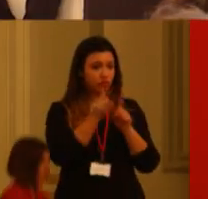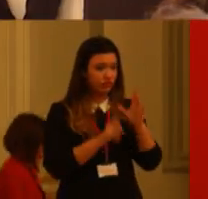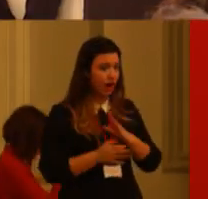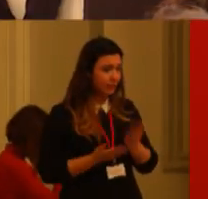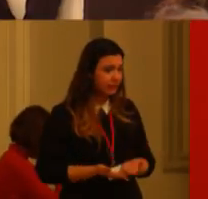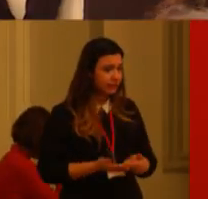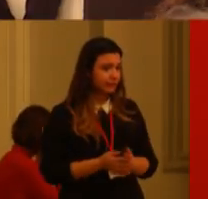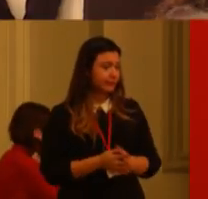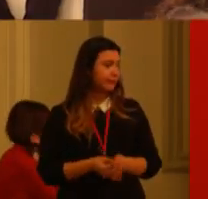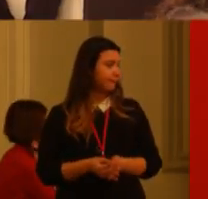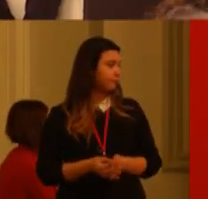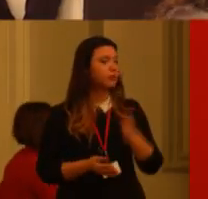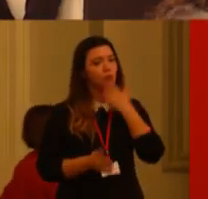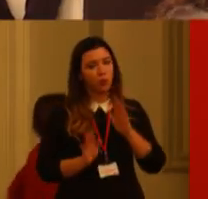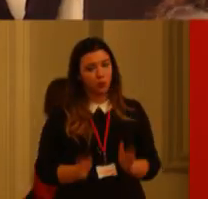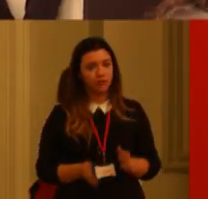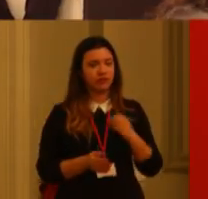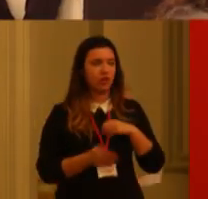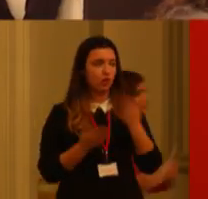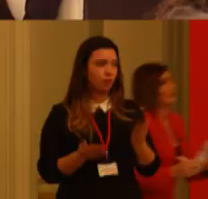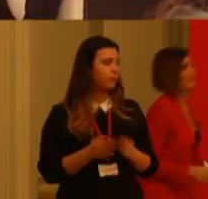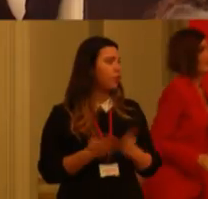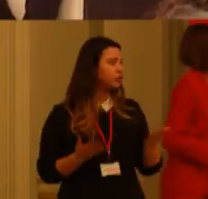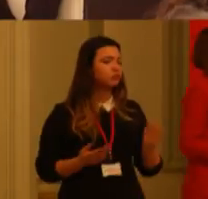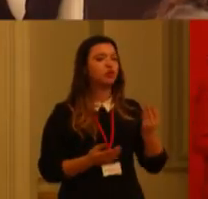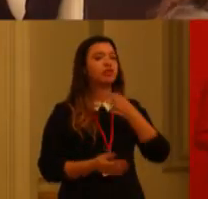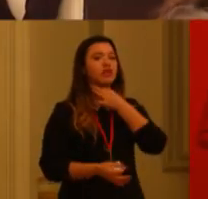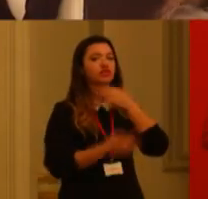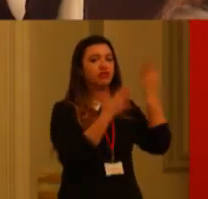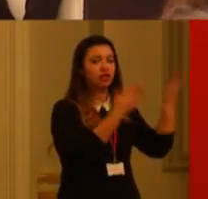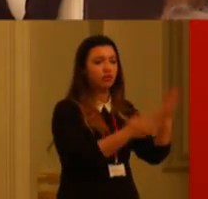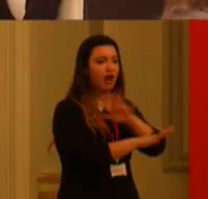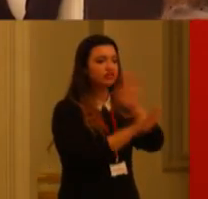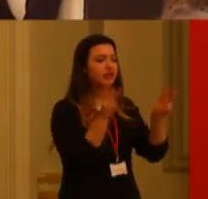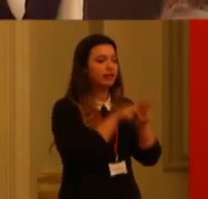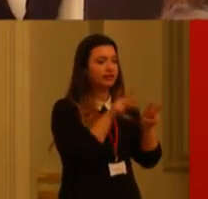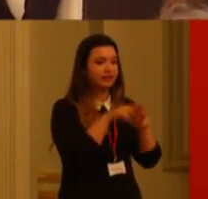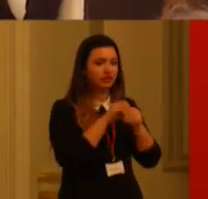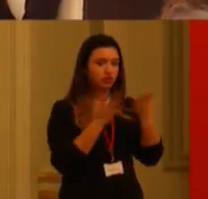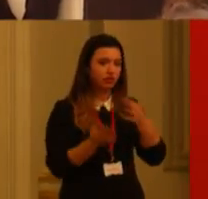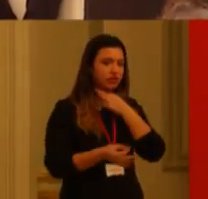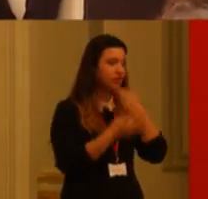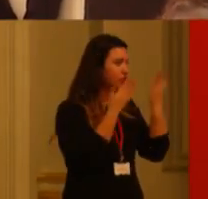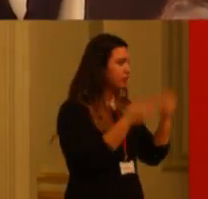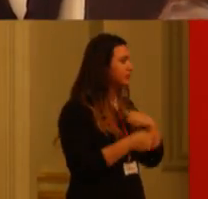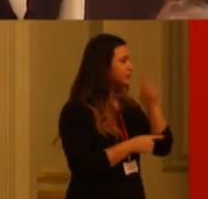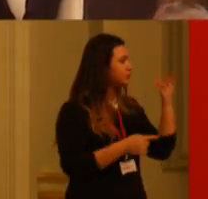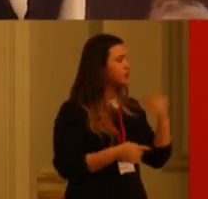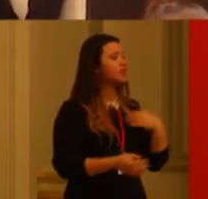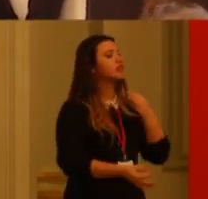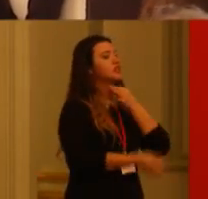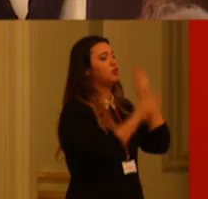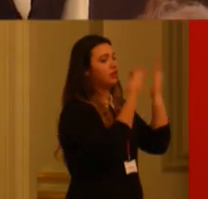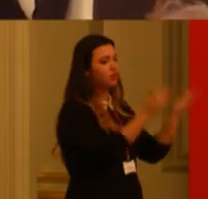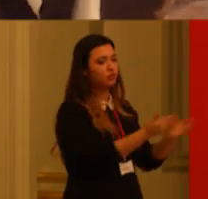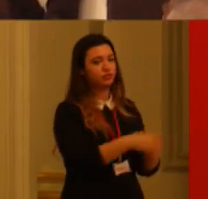alternative solutions. Any other questions? No, I suppose so. Thank you very much. Thank you very much for your participation. And thank